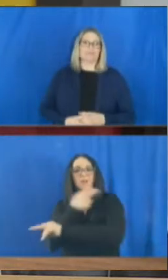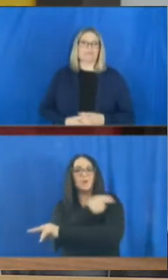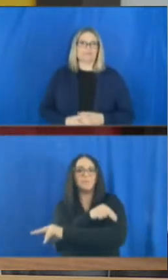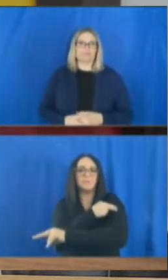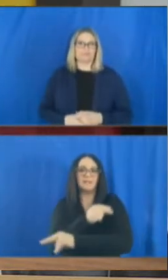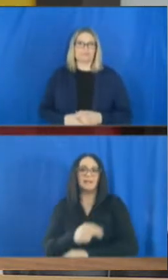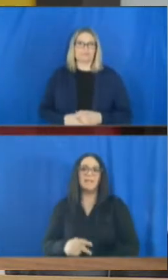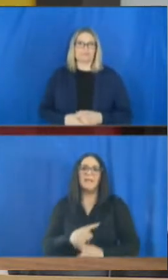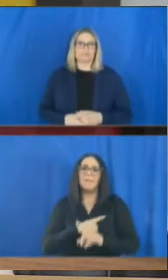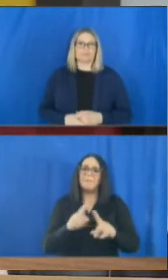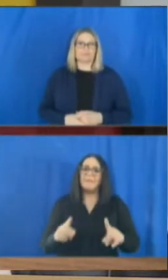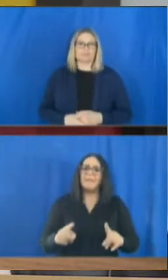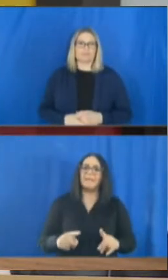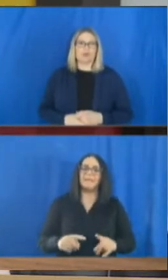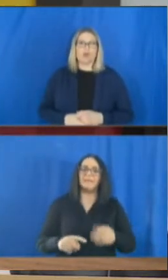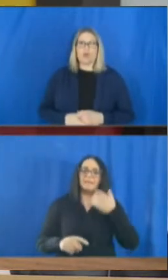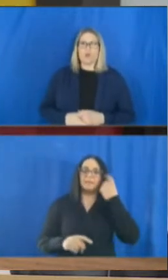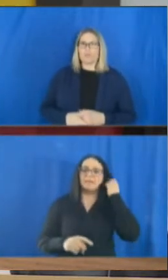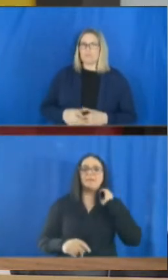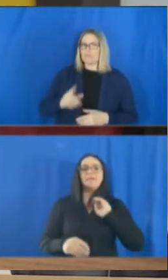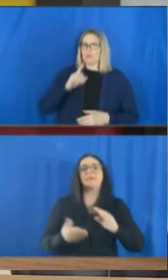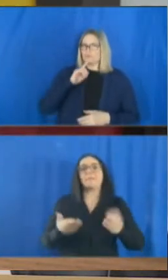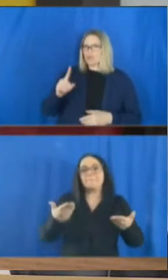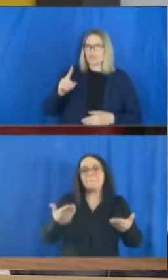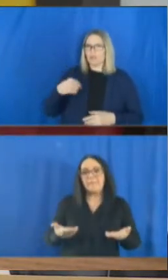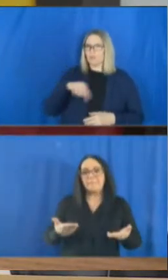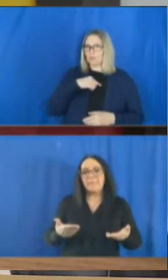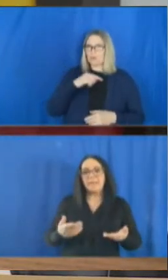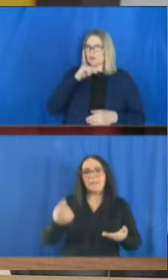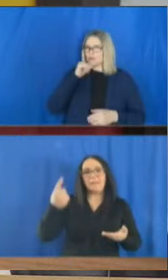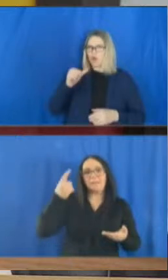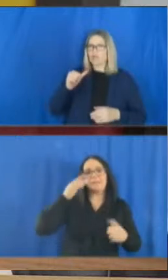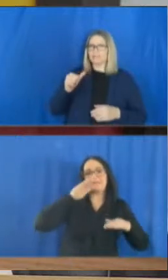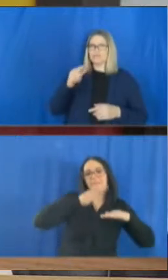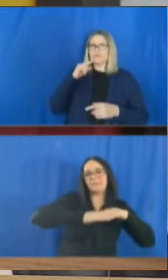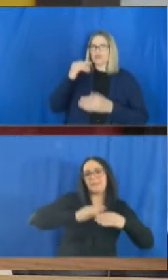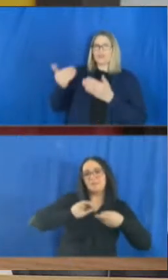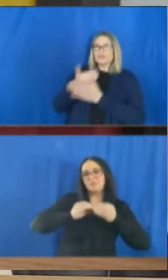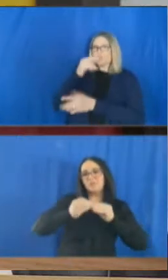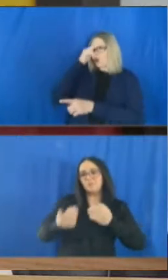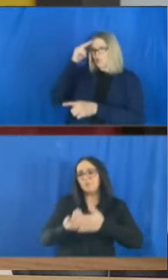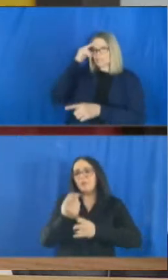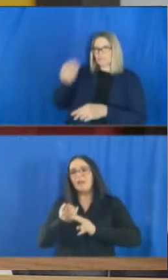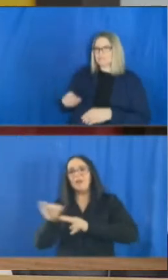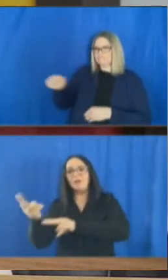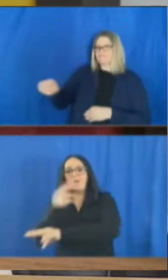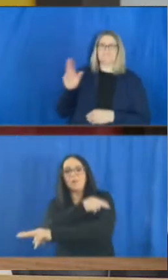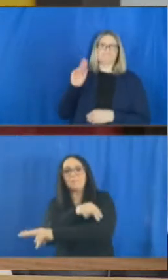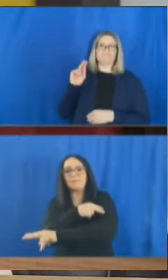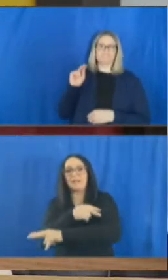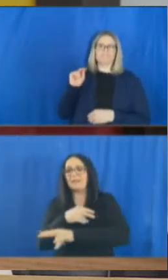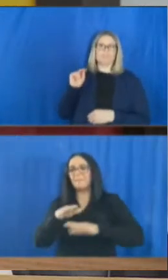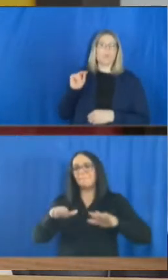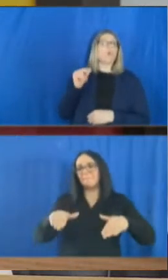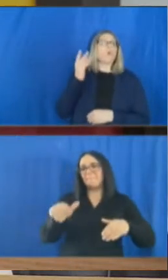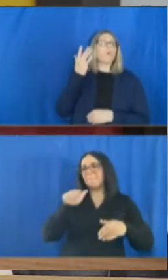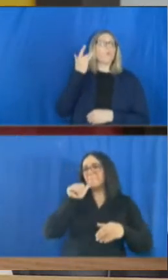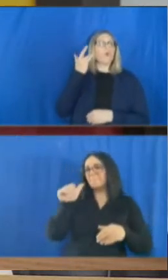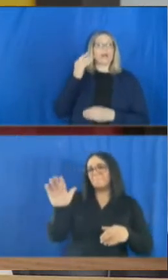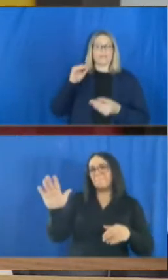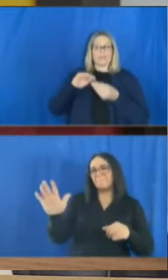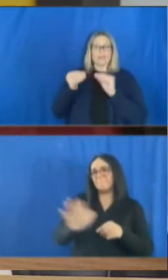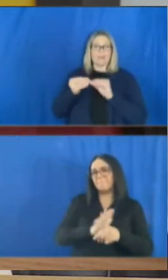just really a really small amount. So as the numbers increase in terms of the doses that we can